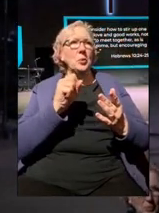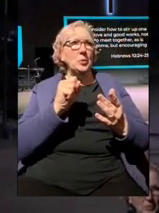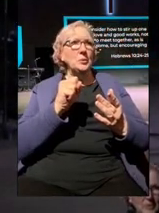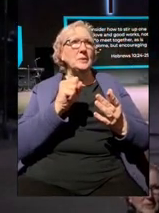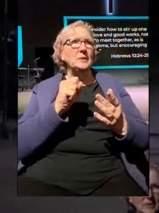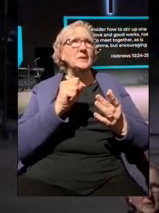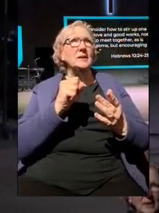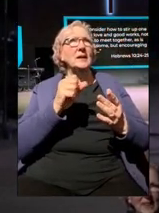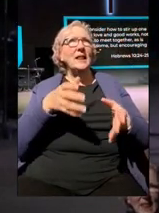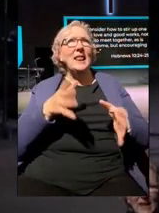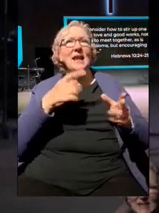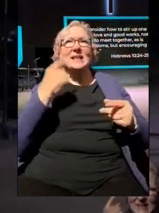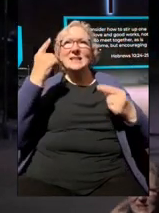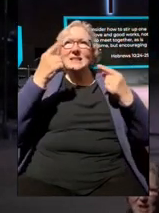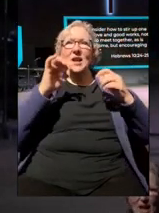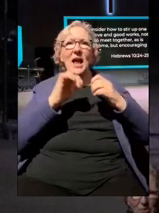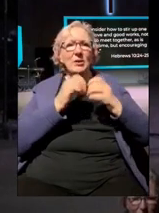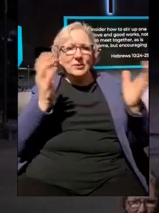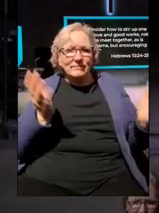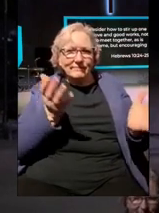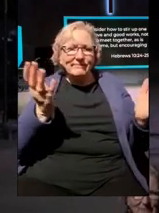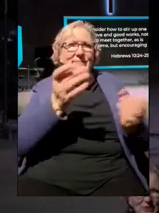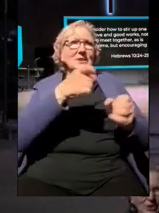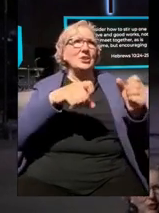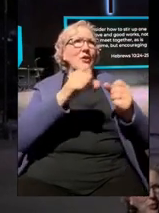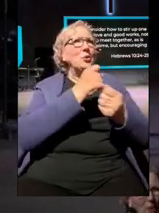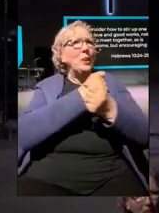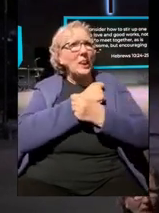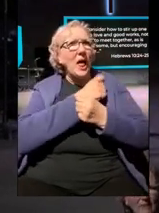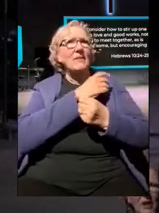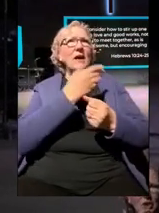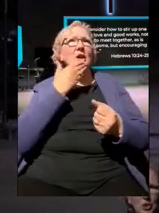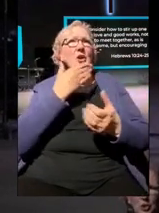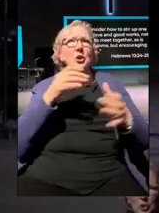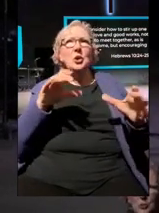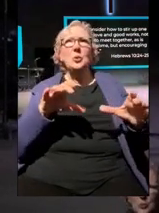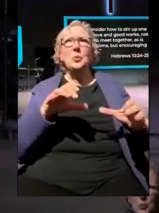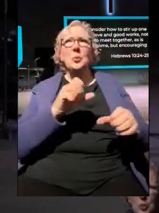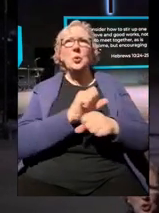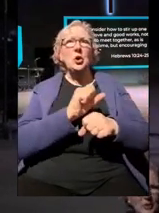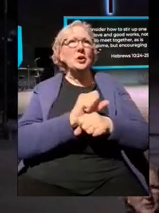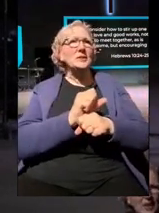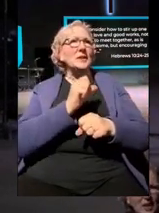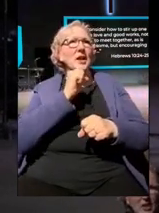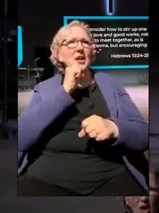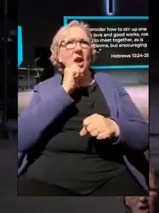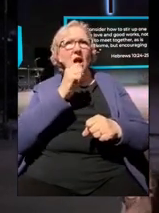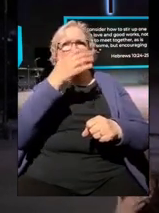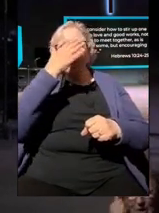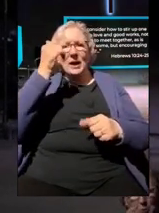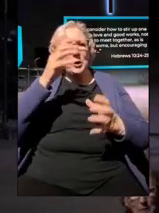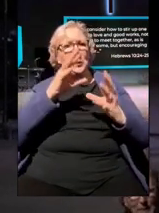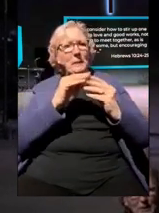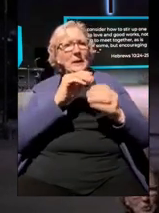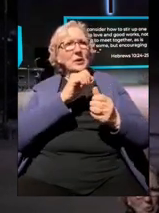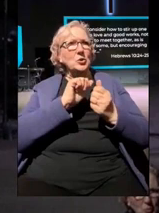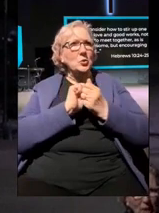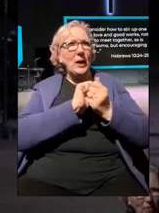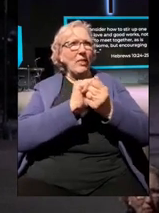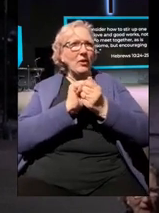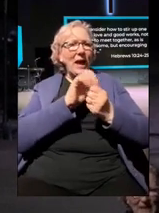up one another to love and good works, not neglecting to meet together, as is the habit of some,